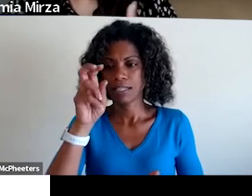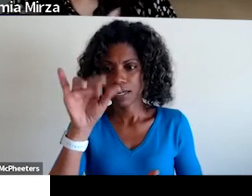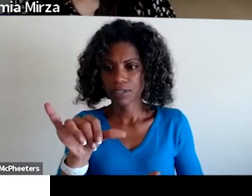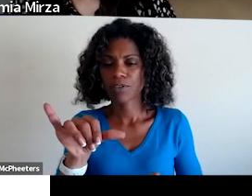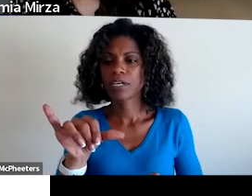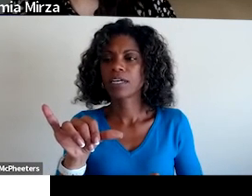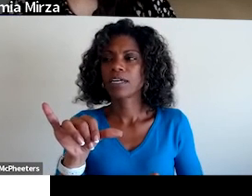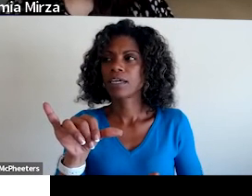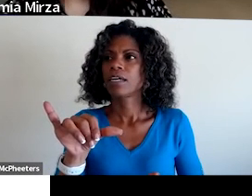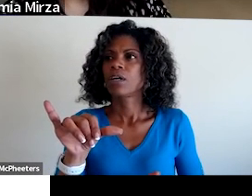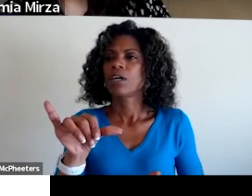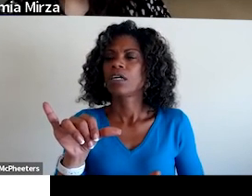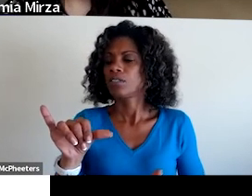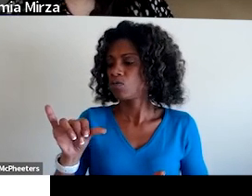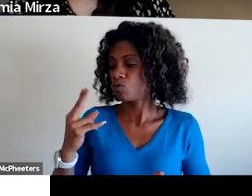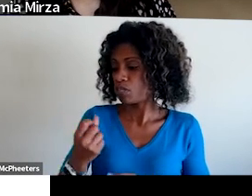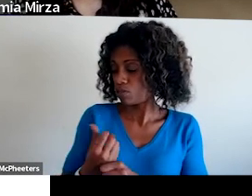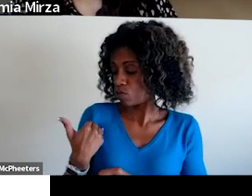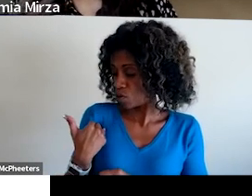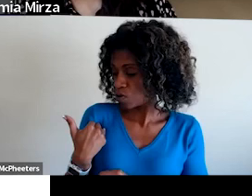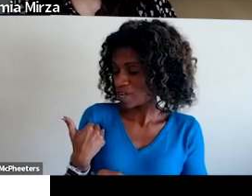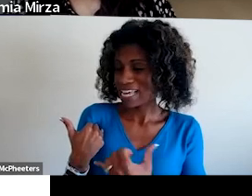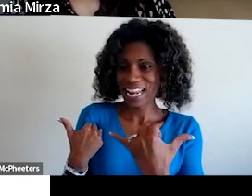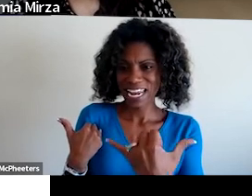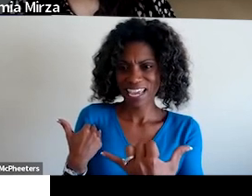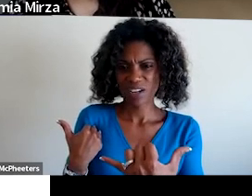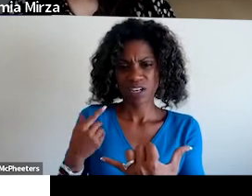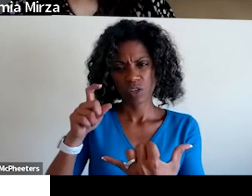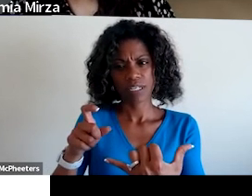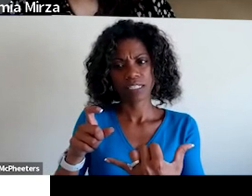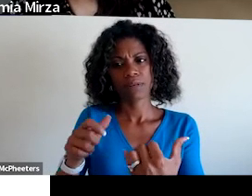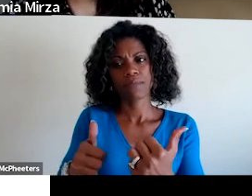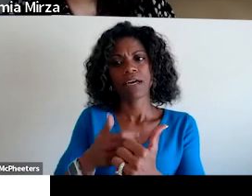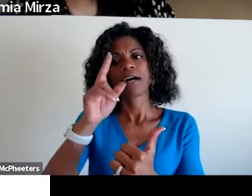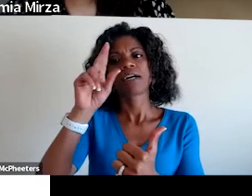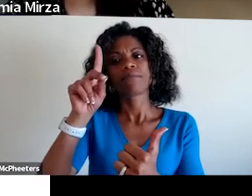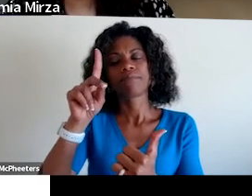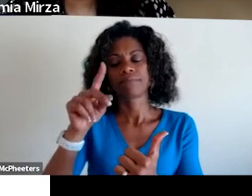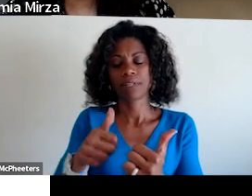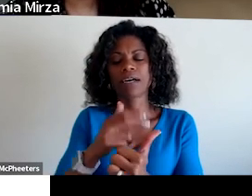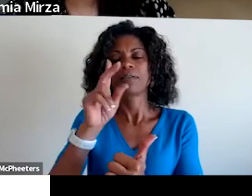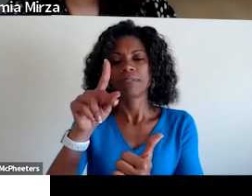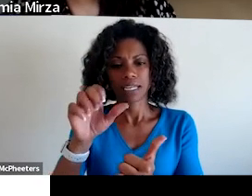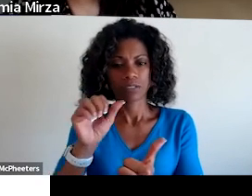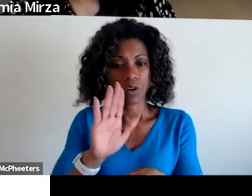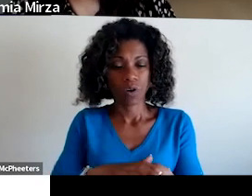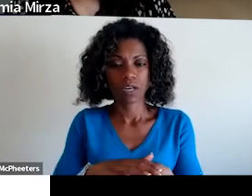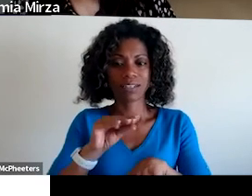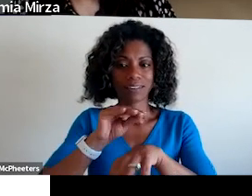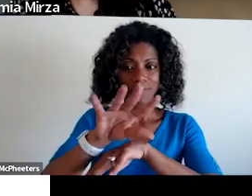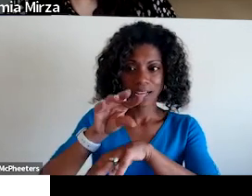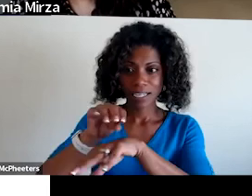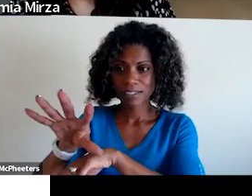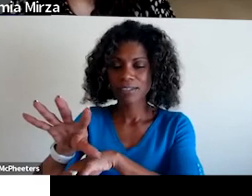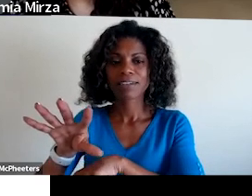now. What has evolved since then? And where do we need to make updates on the guidance that we're providing to you all in the field as